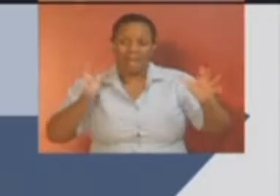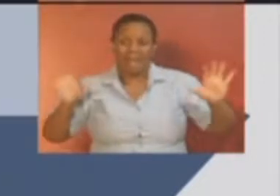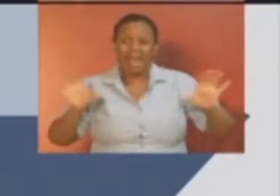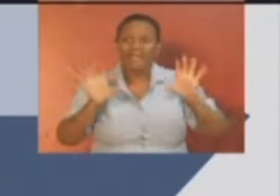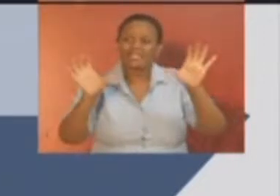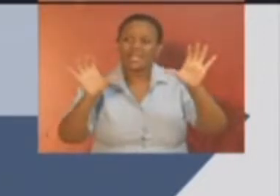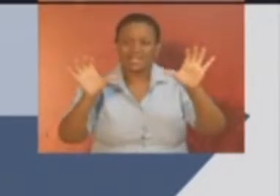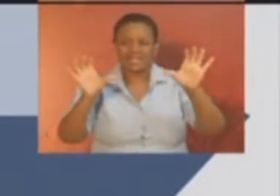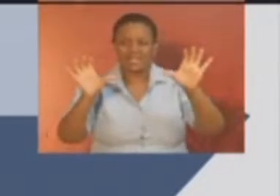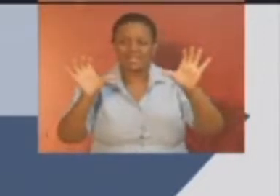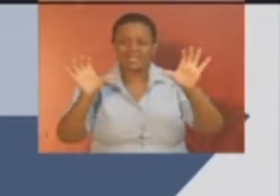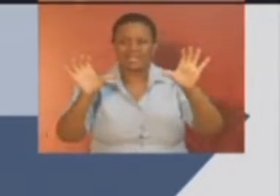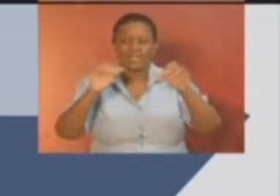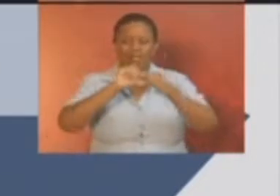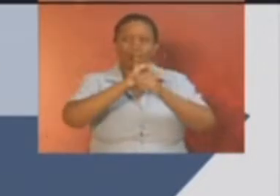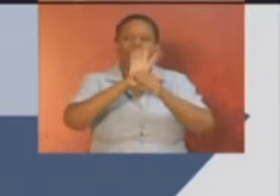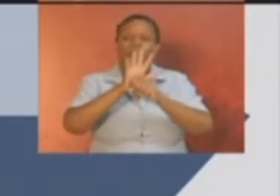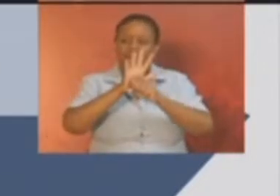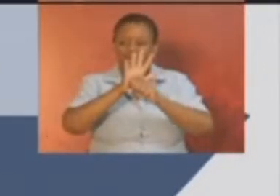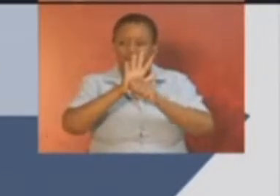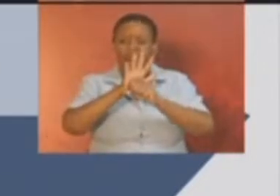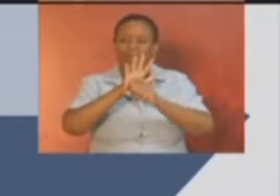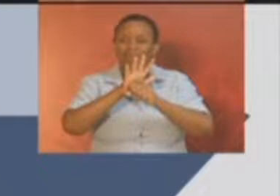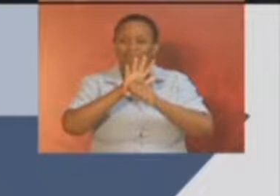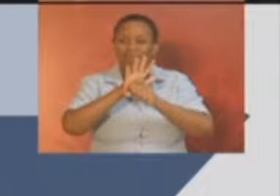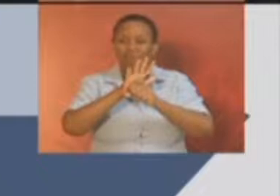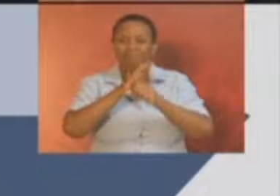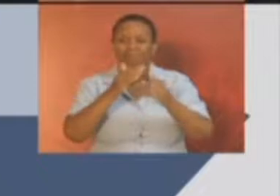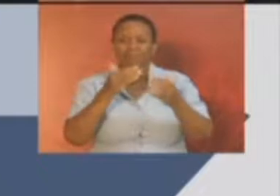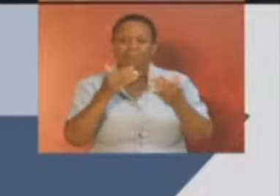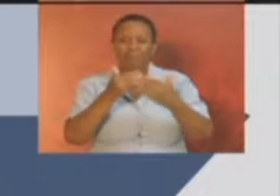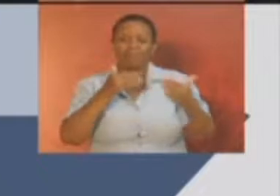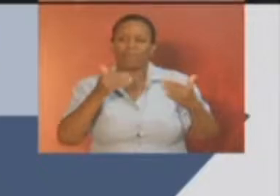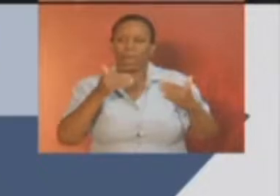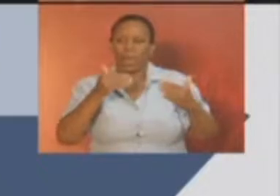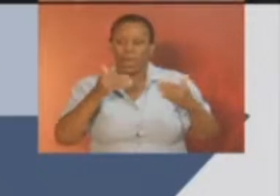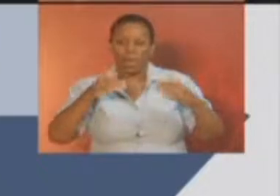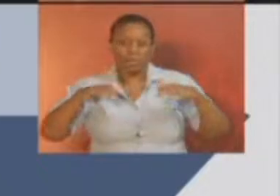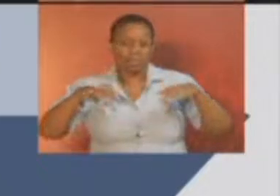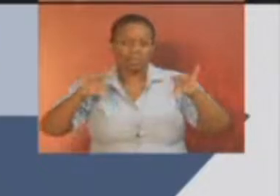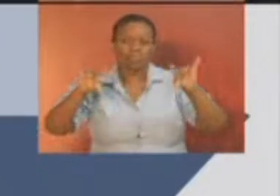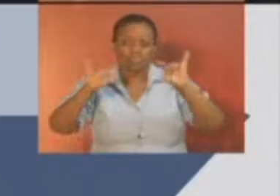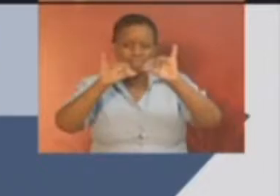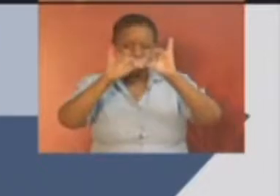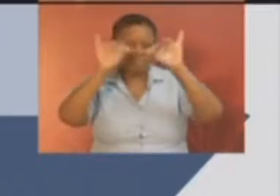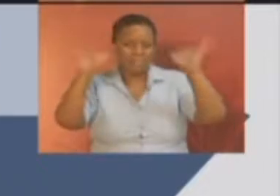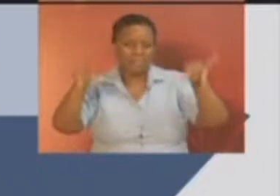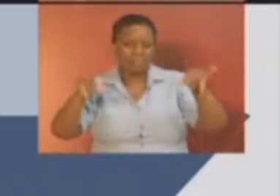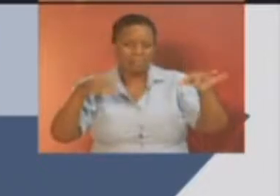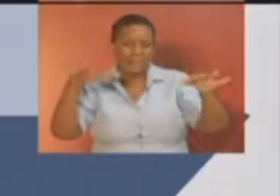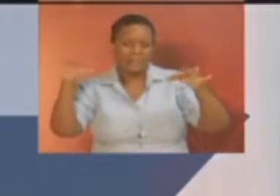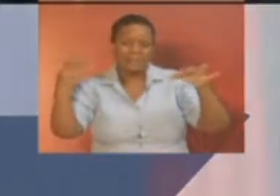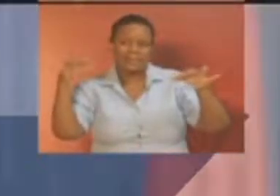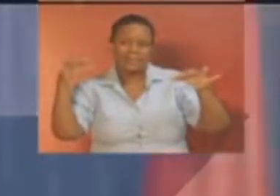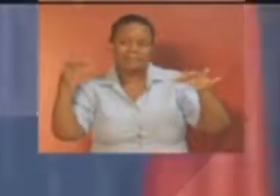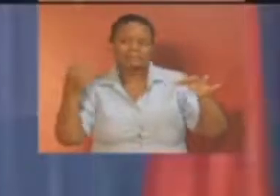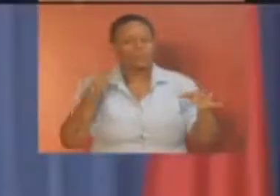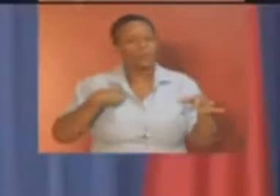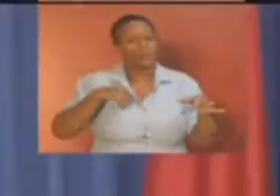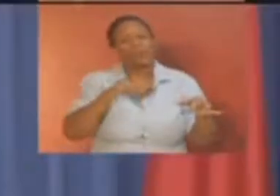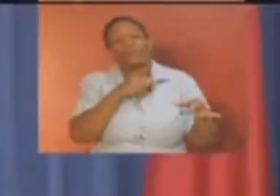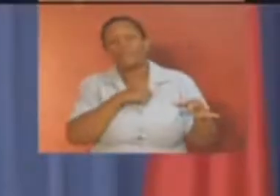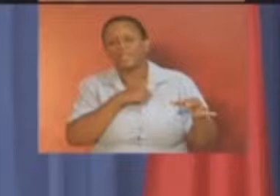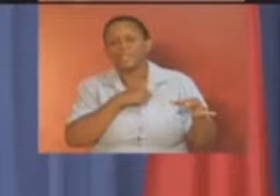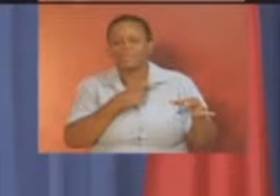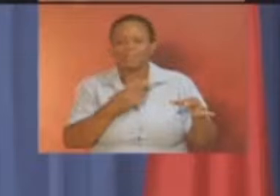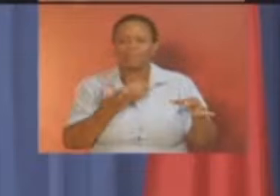Before I provide an update on the status of the parallel healthcare system, I would like to recognize the efforts and work of